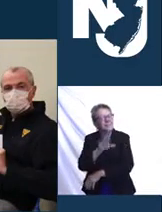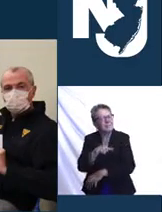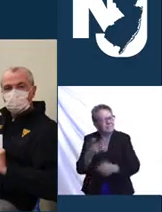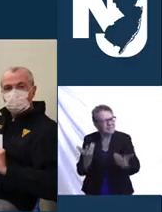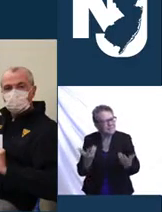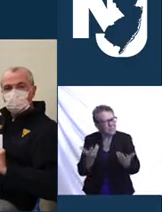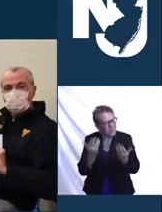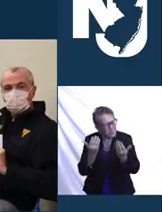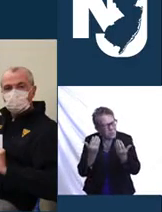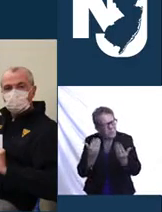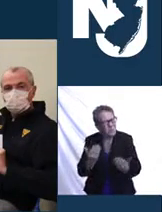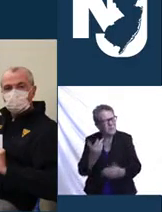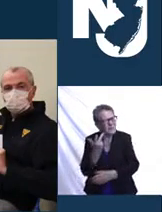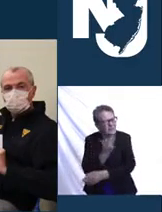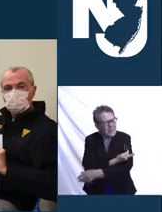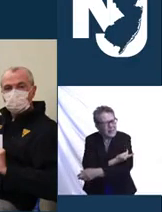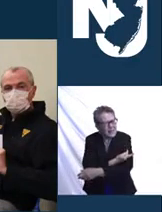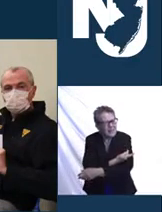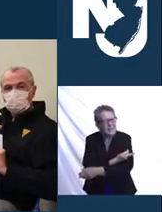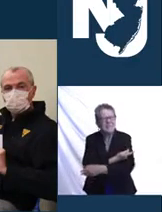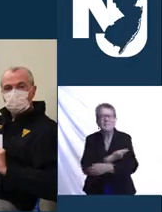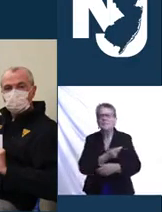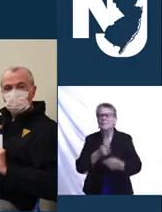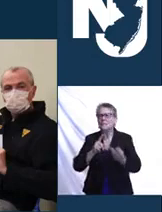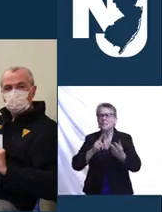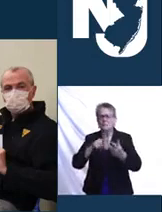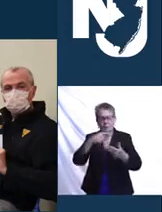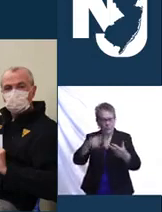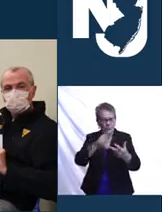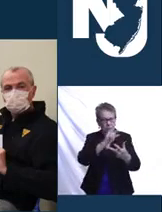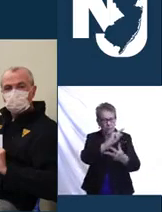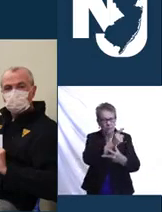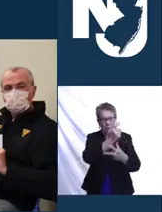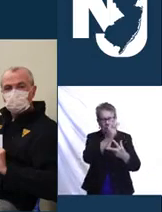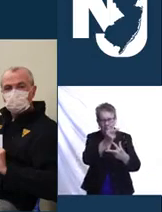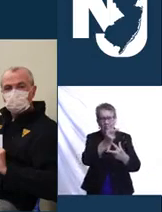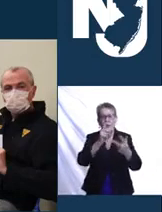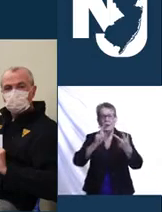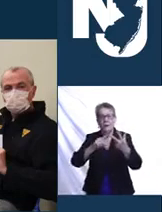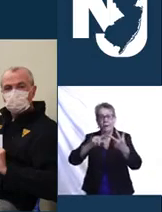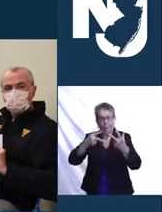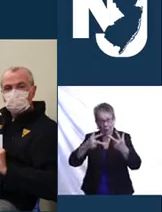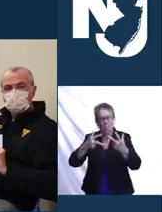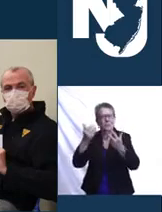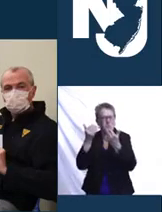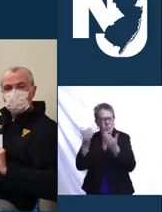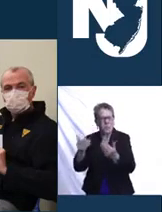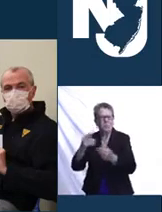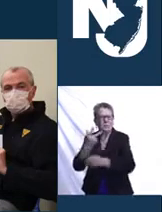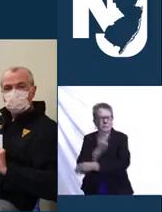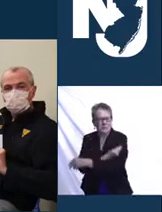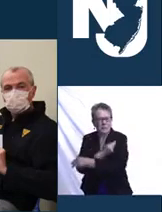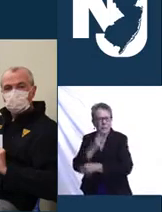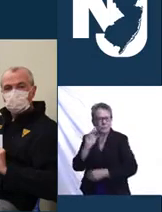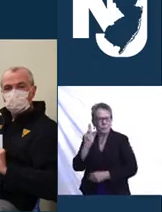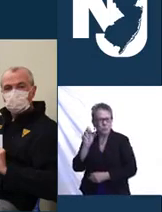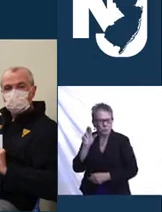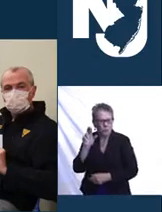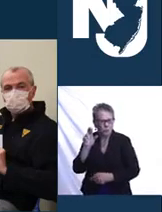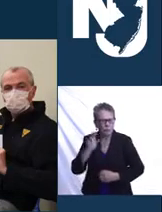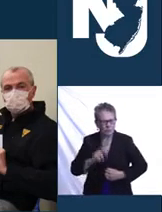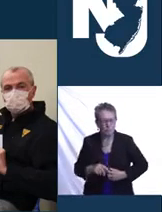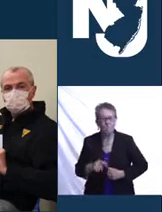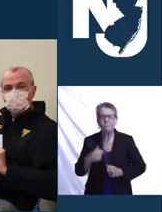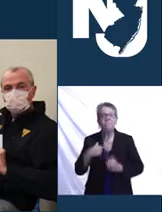a booster is no longer just a bonus, it's a necessity. As you can see, I got my booster yesterday along with Tammy and 3 of our